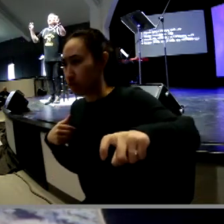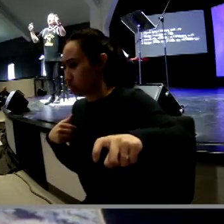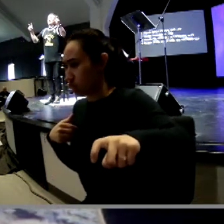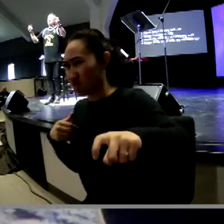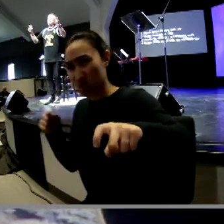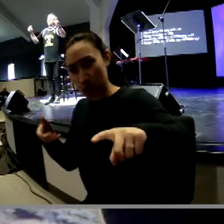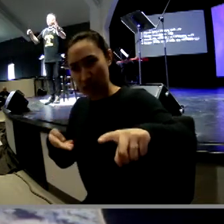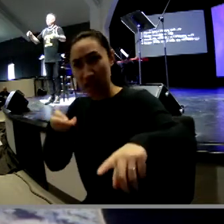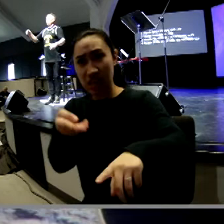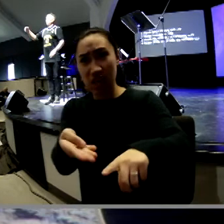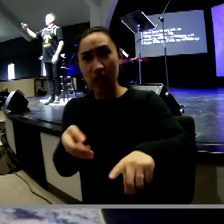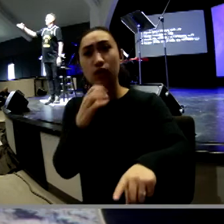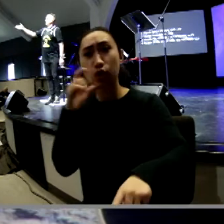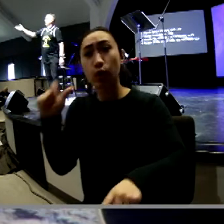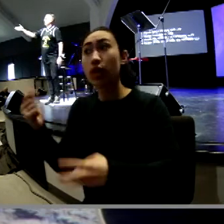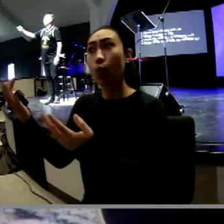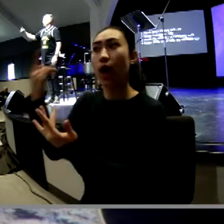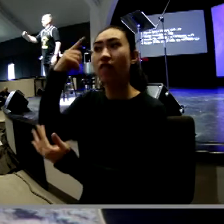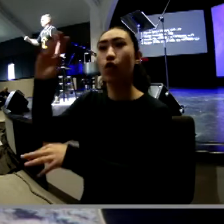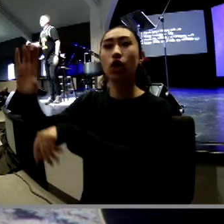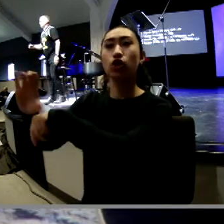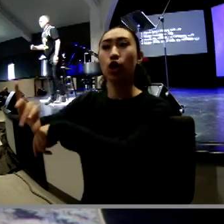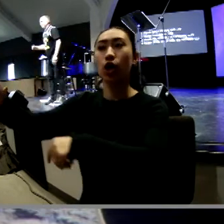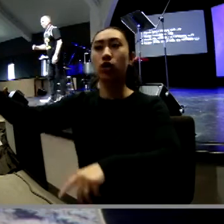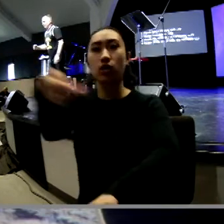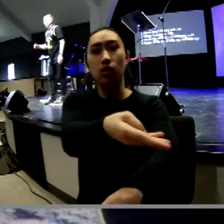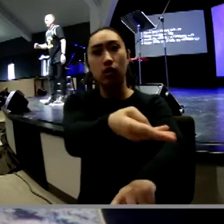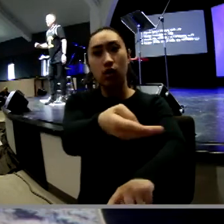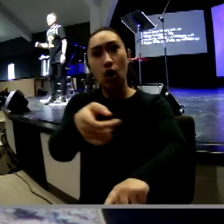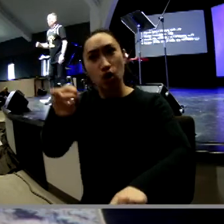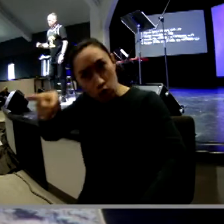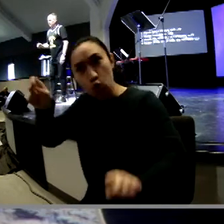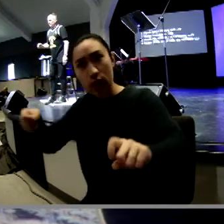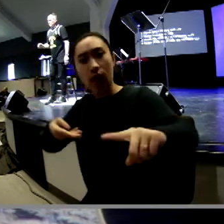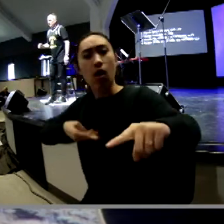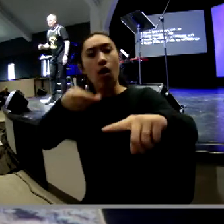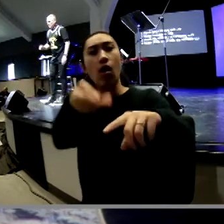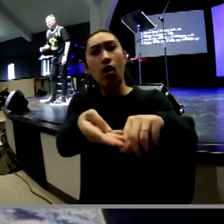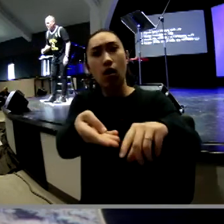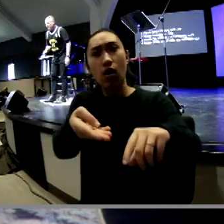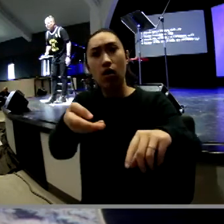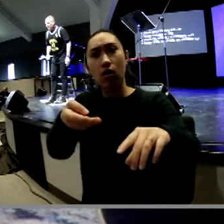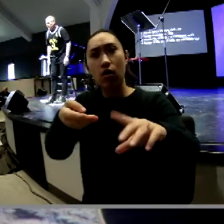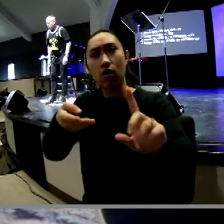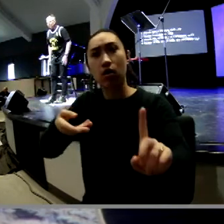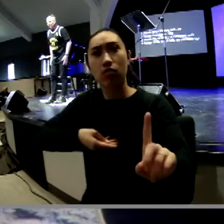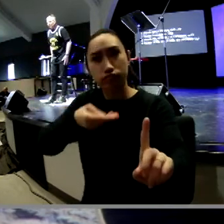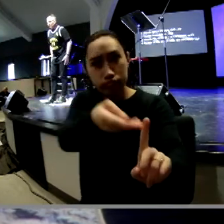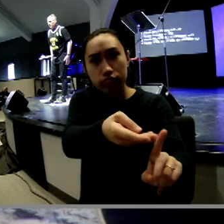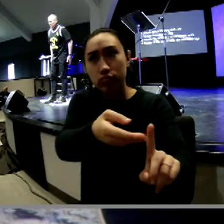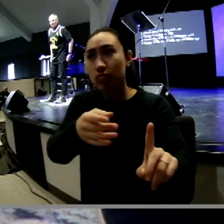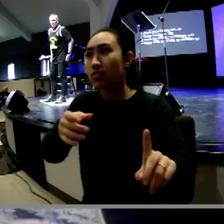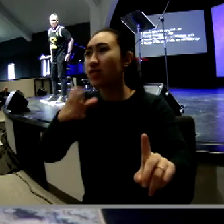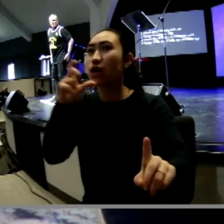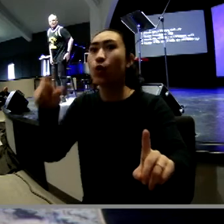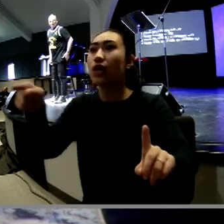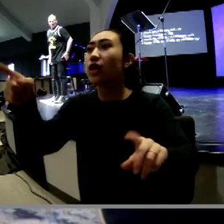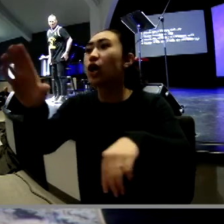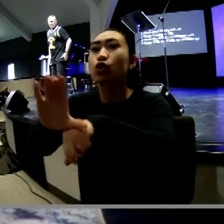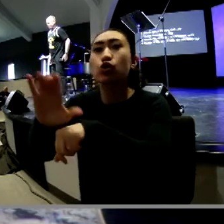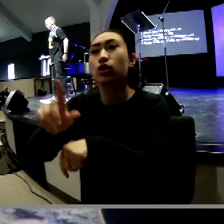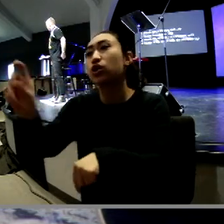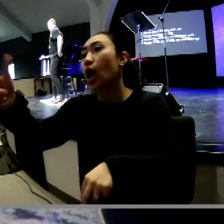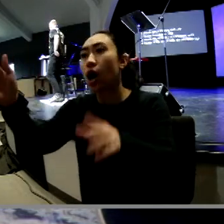Summit 363 or for somebody in this church to start a small group that starts meeting people's needs. You can just do it.